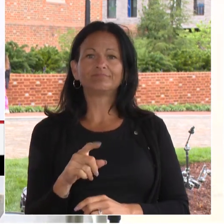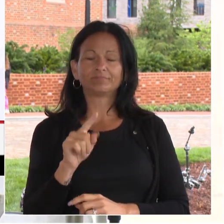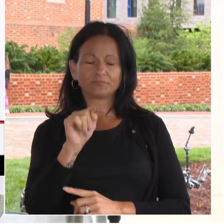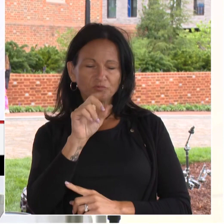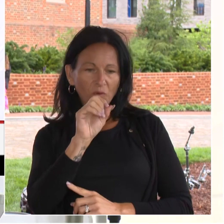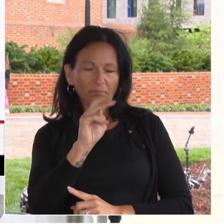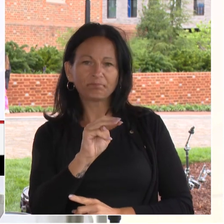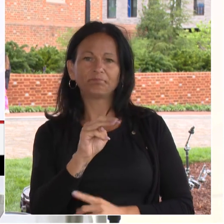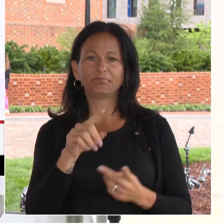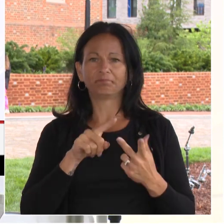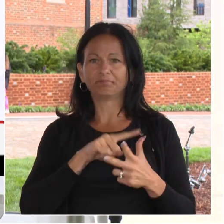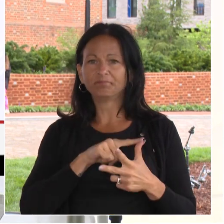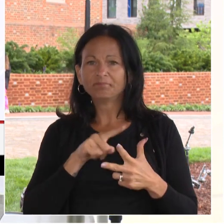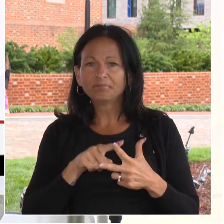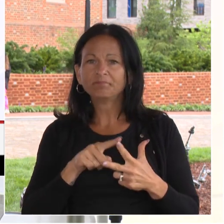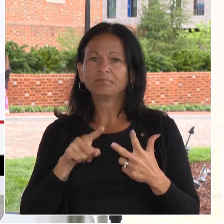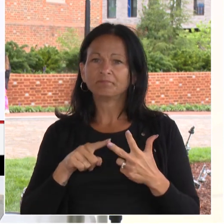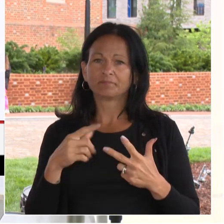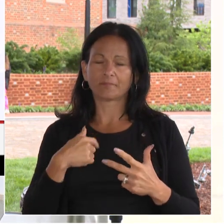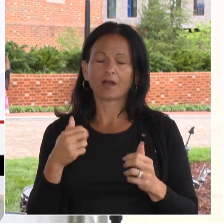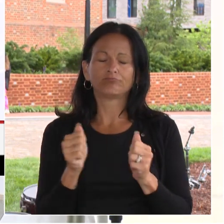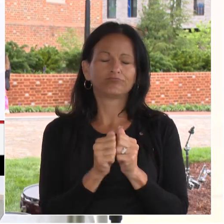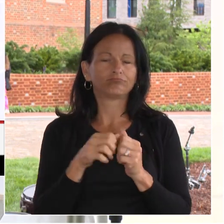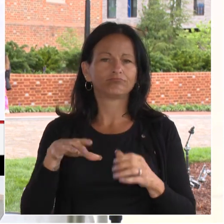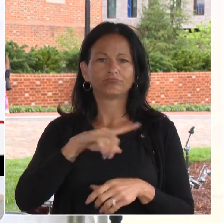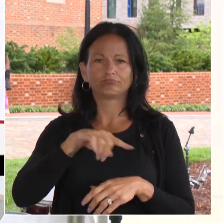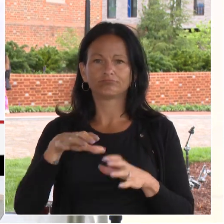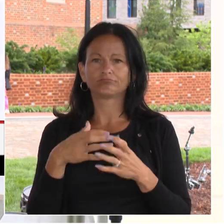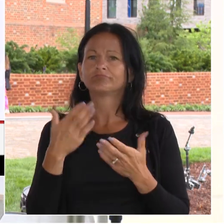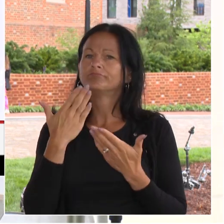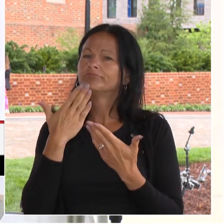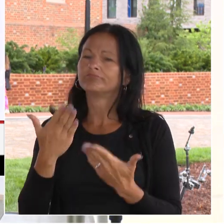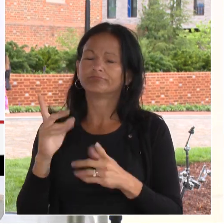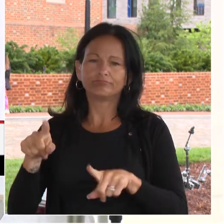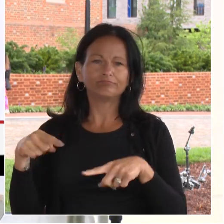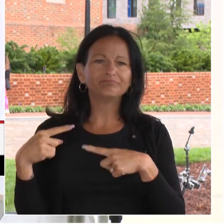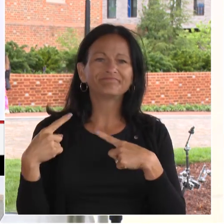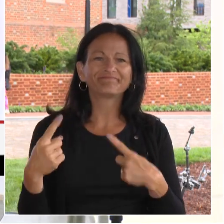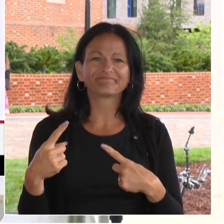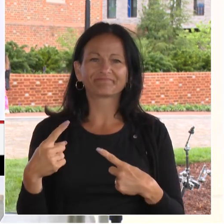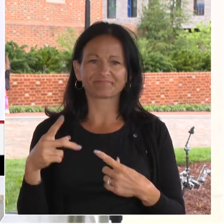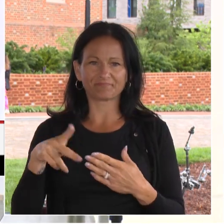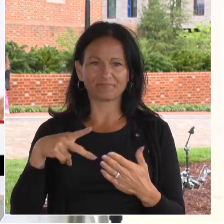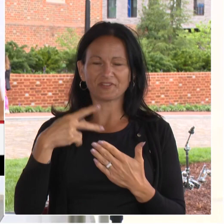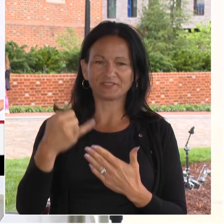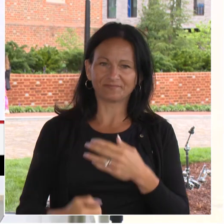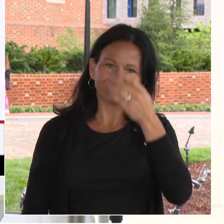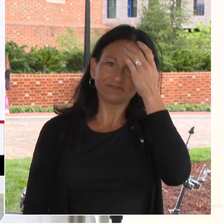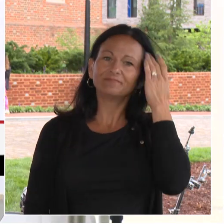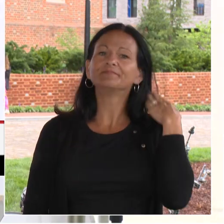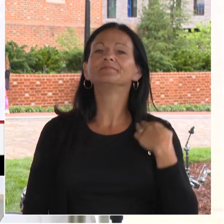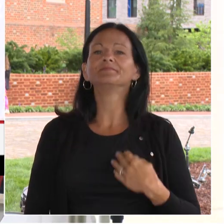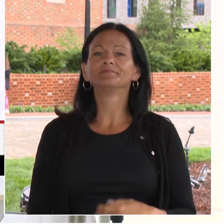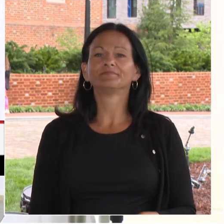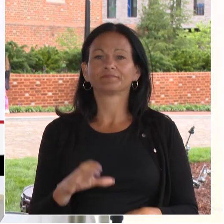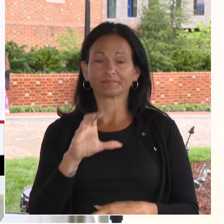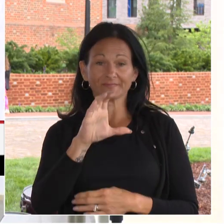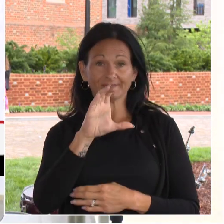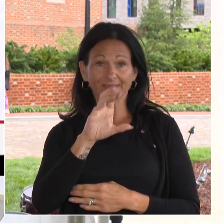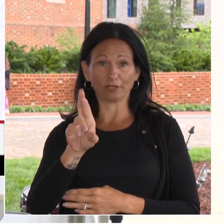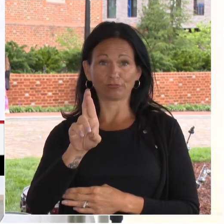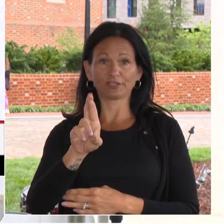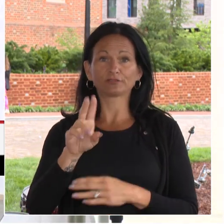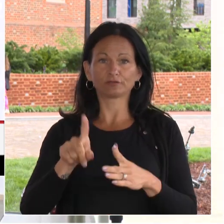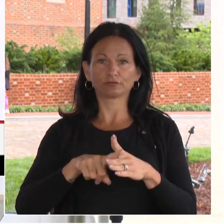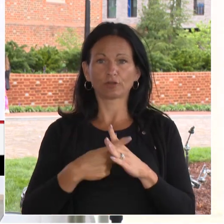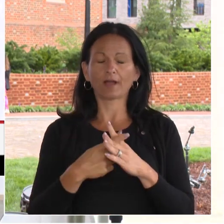us, so thank you for your continued support. So I've been a part of the City Ridge journey from the beginning. We bought this property from